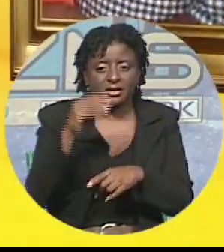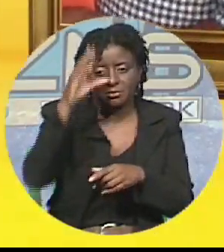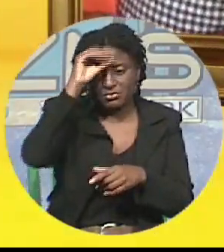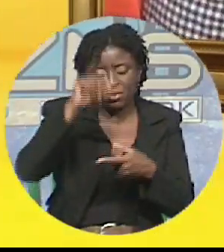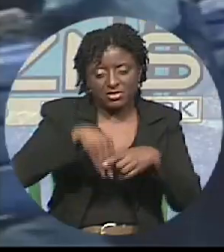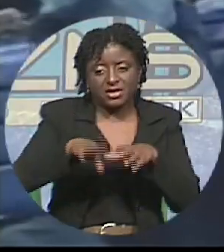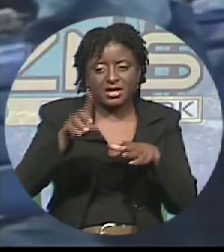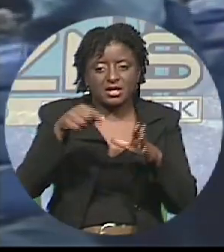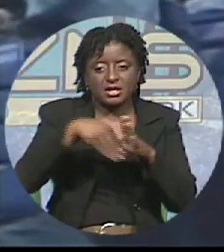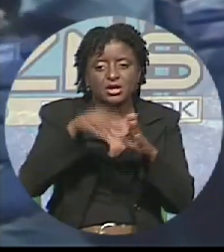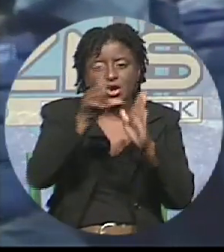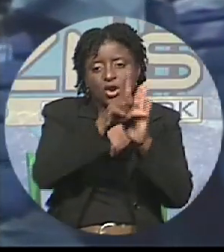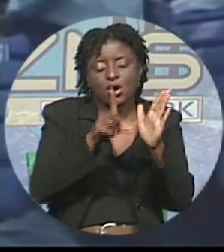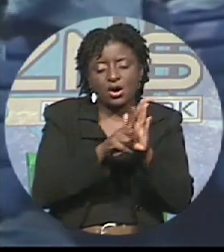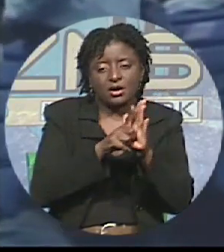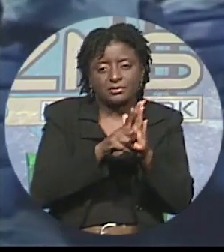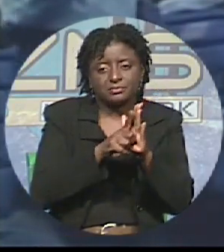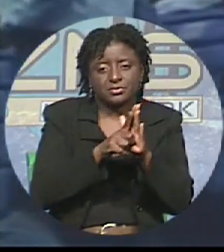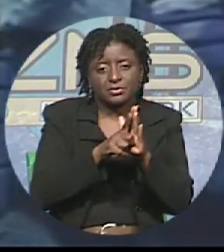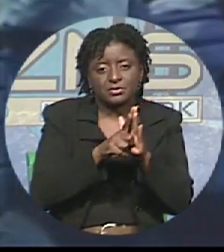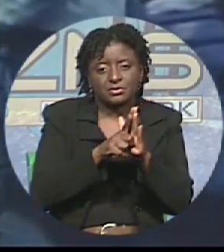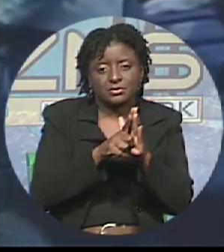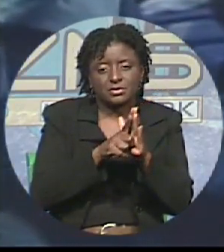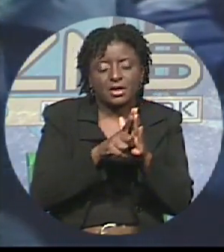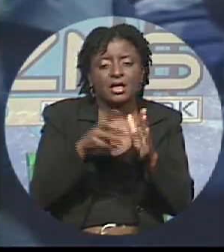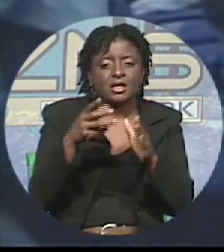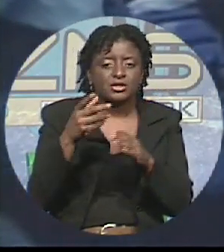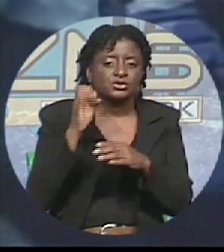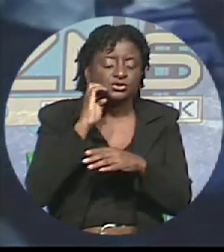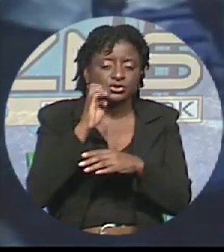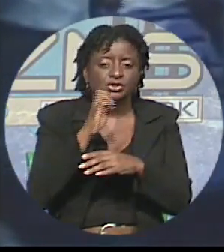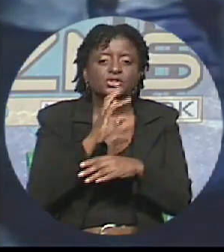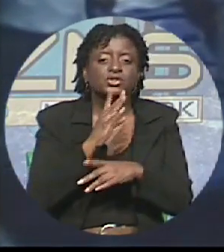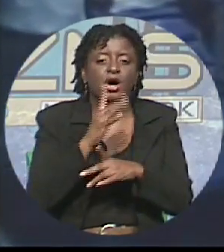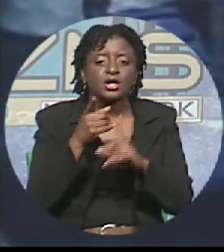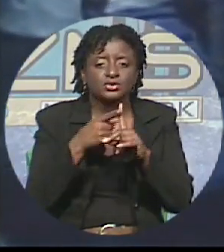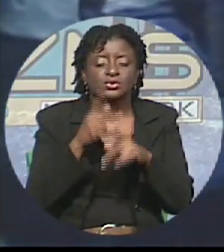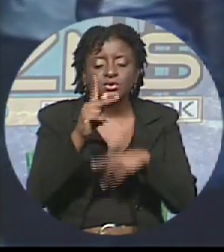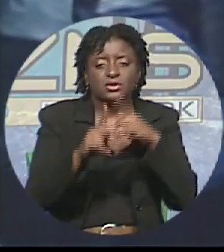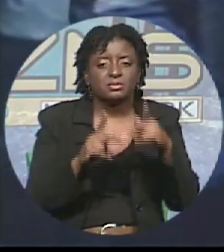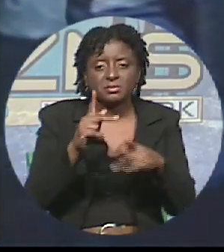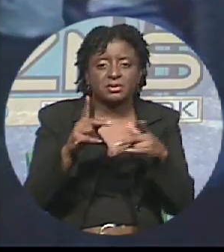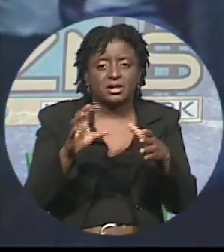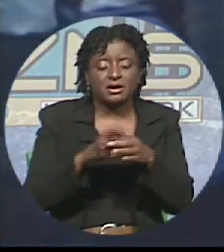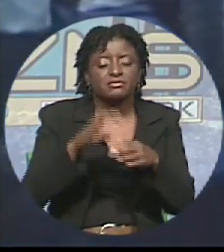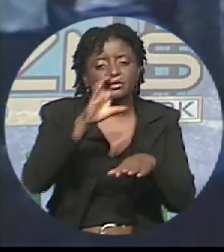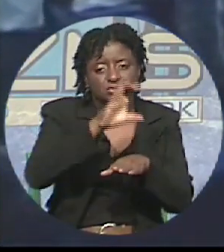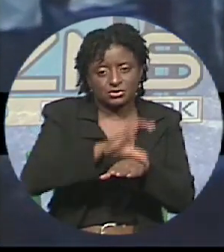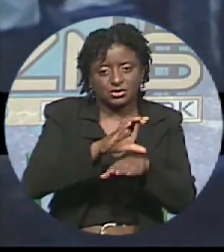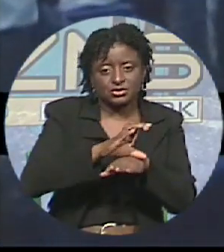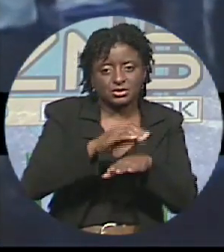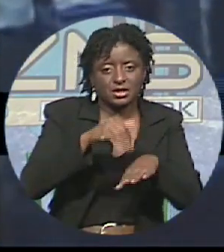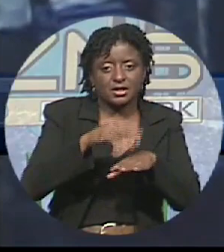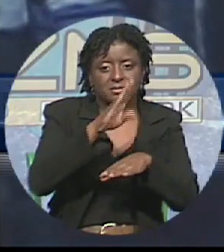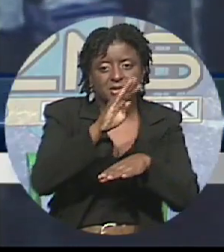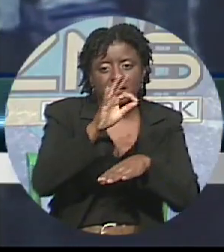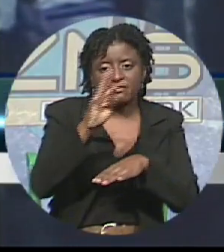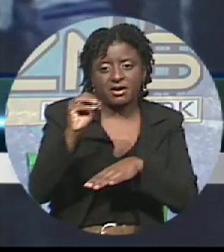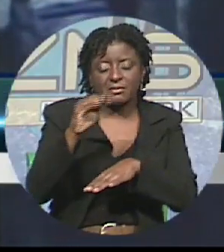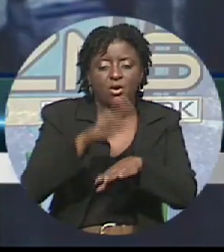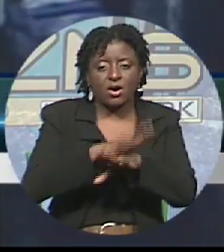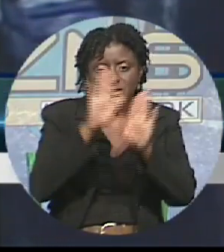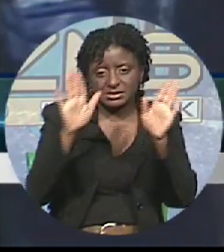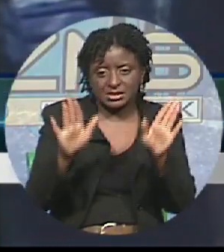Bahama. To a roaring round of applause and cheers, the matriarch addressed the congregation of Bahamas Ministries International on